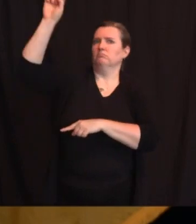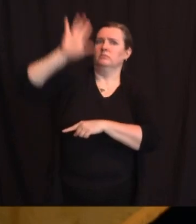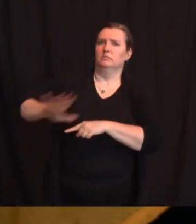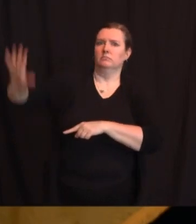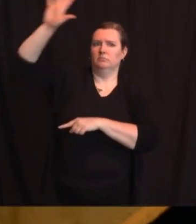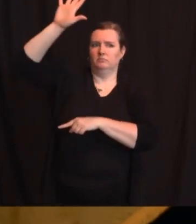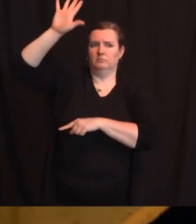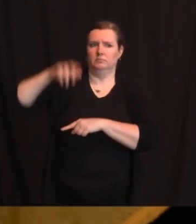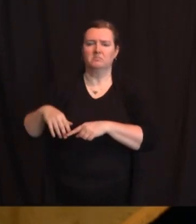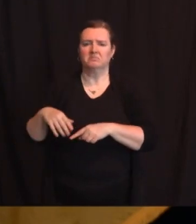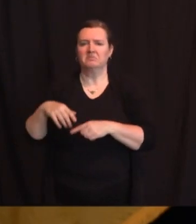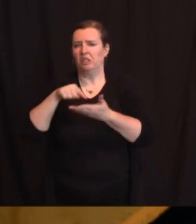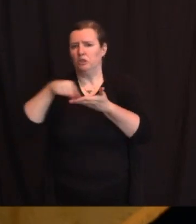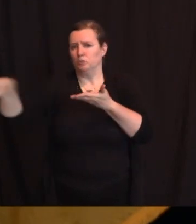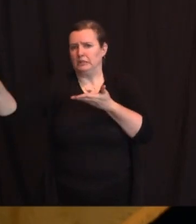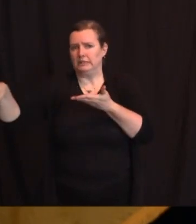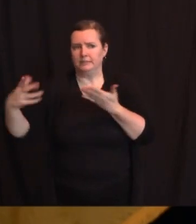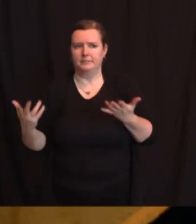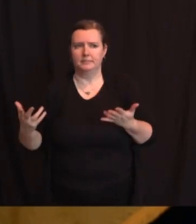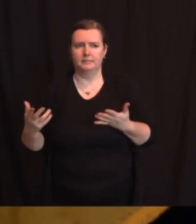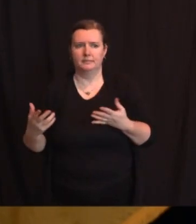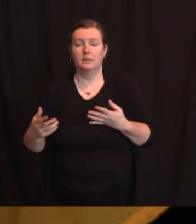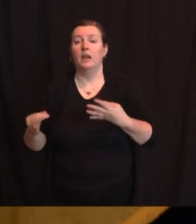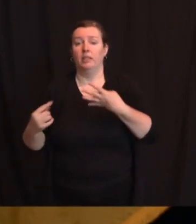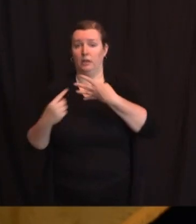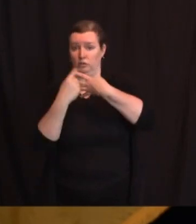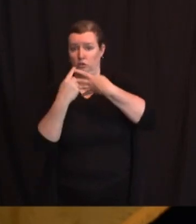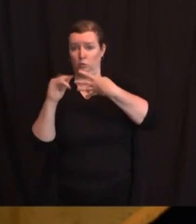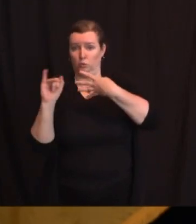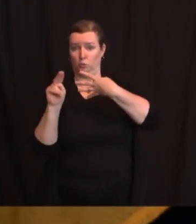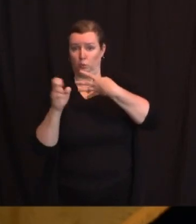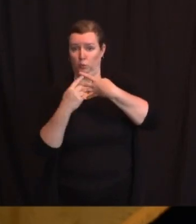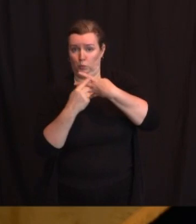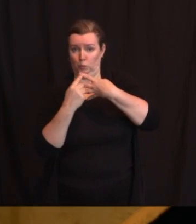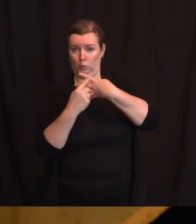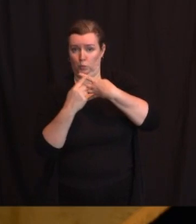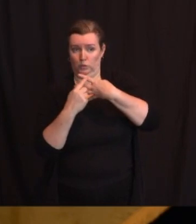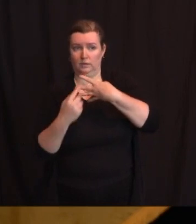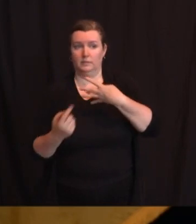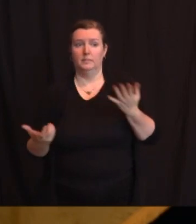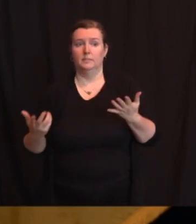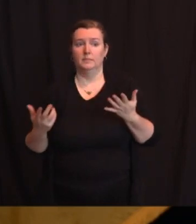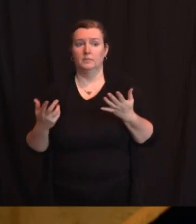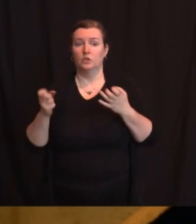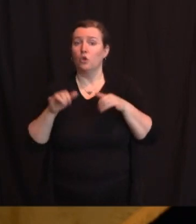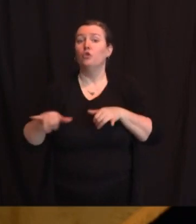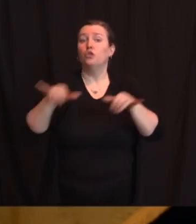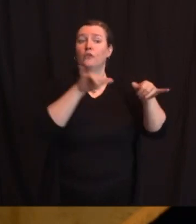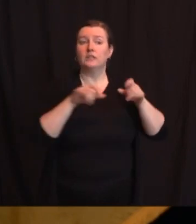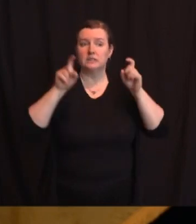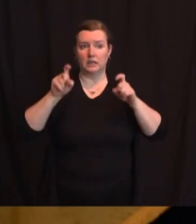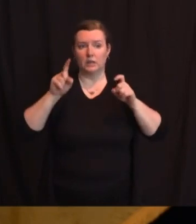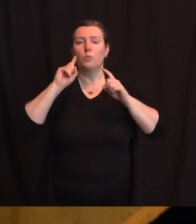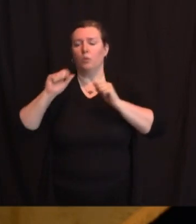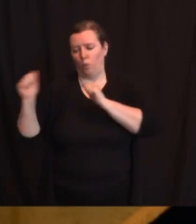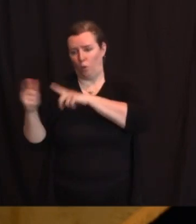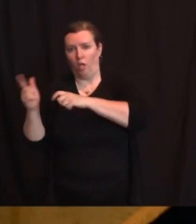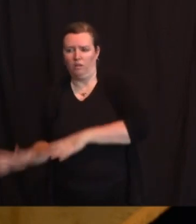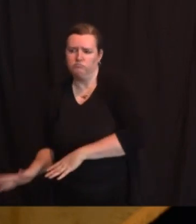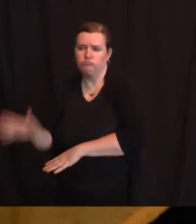By the end of the first week of June, we are planning to scale universal testing throughout the state.